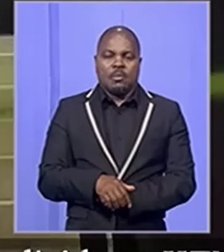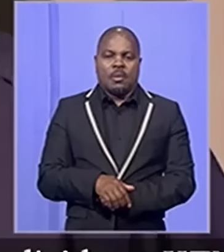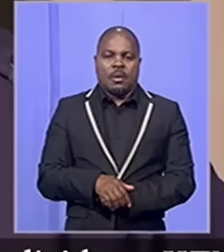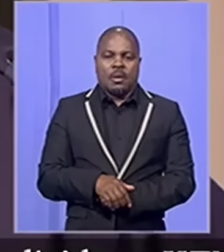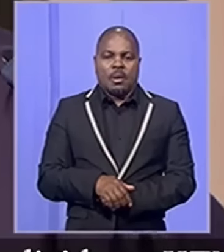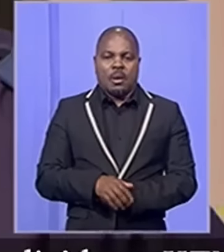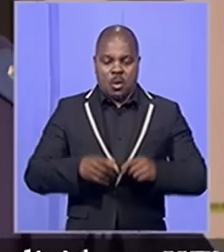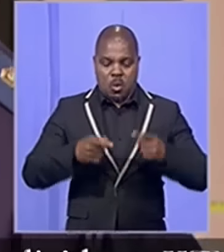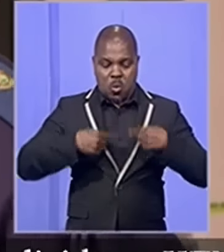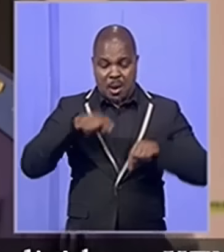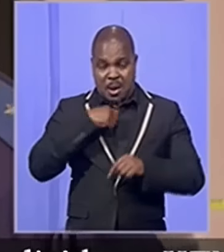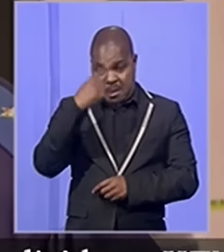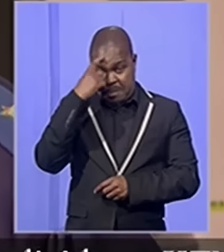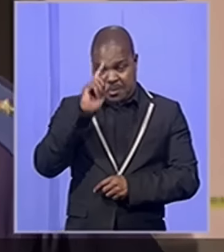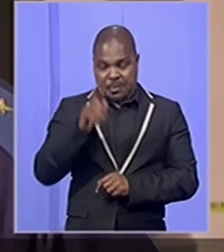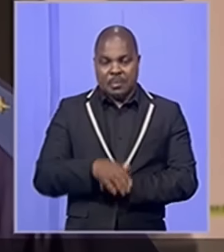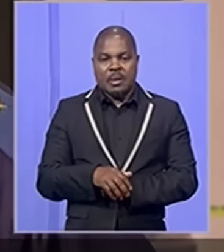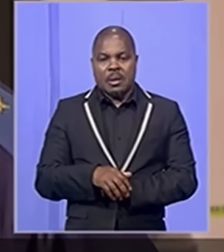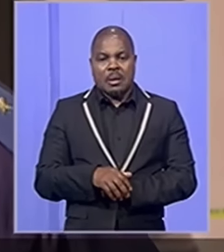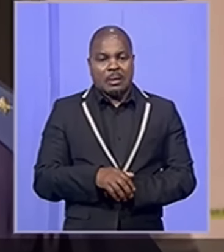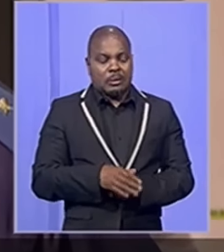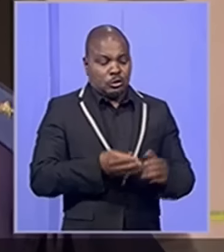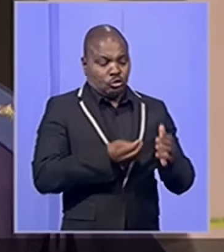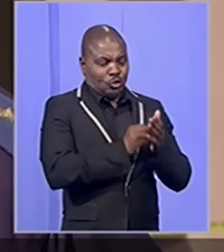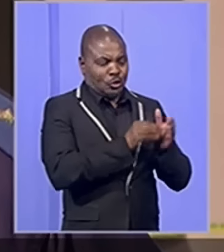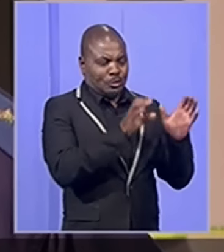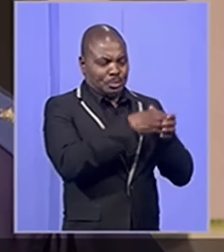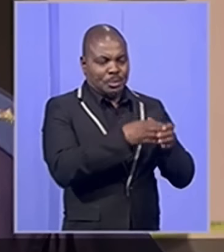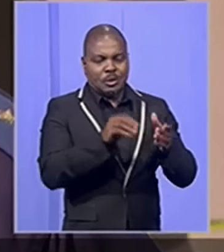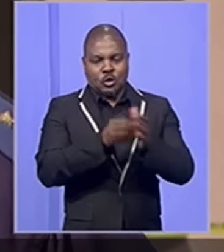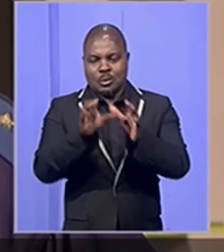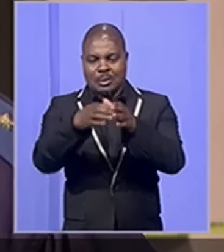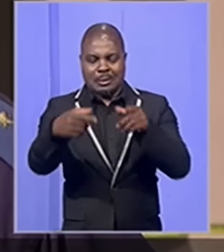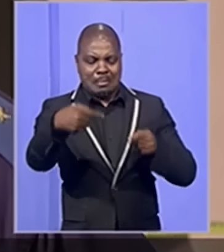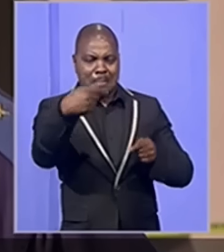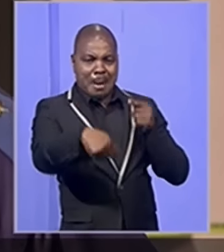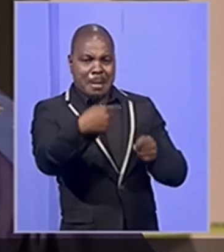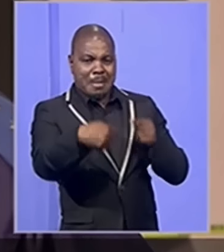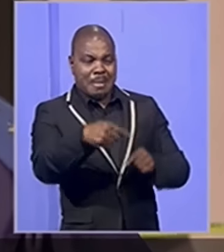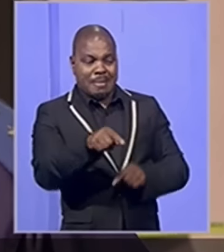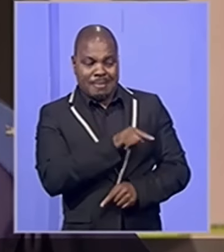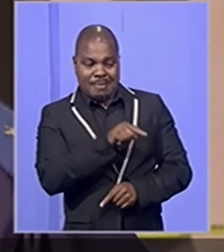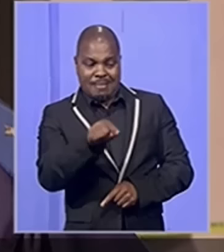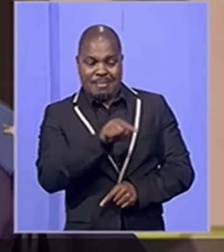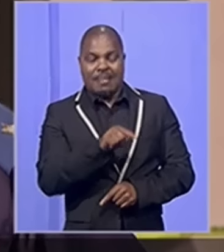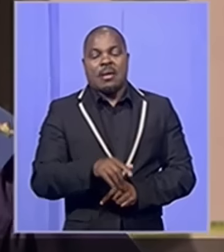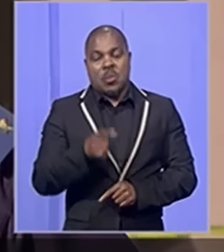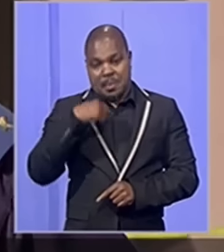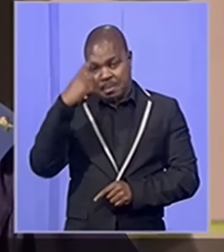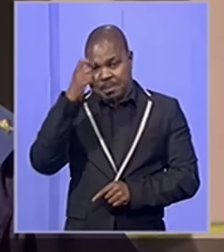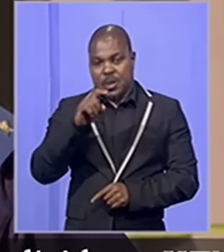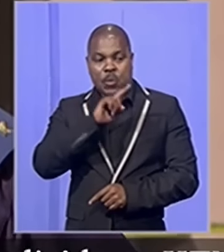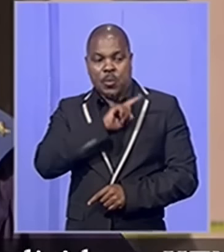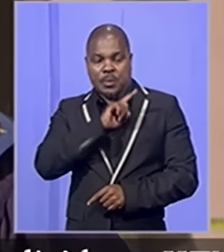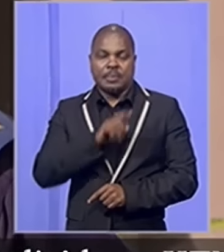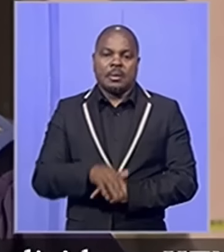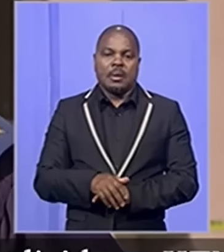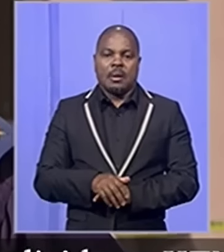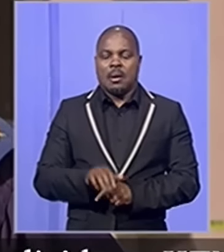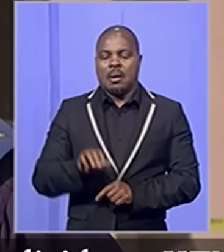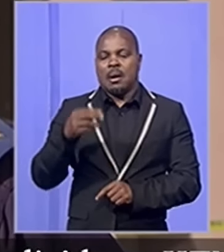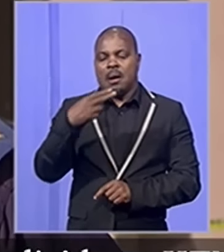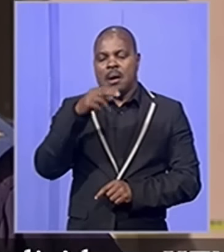there are rival gangs that are also fighting each other, because in the incident in